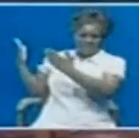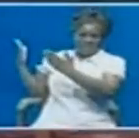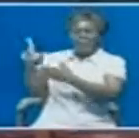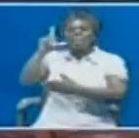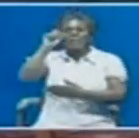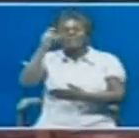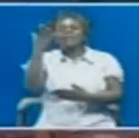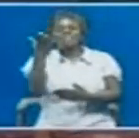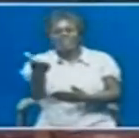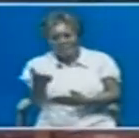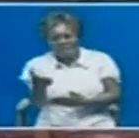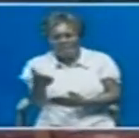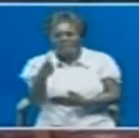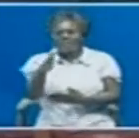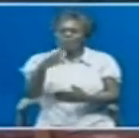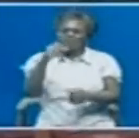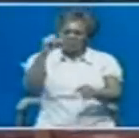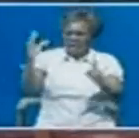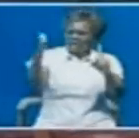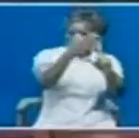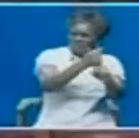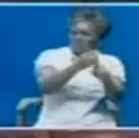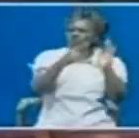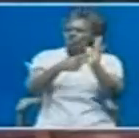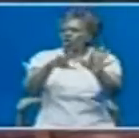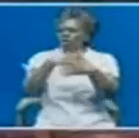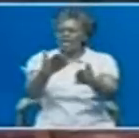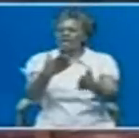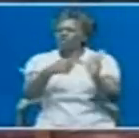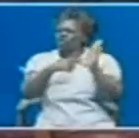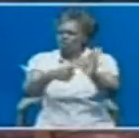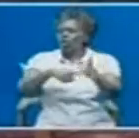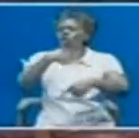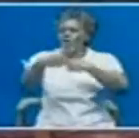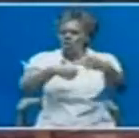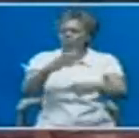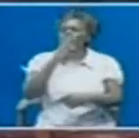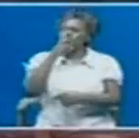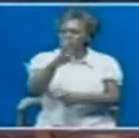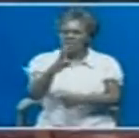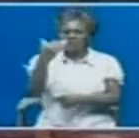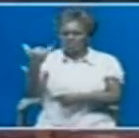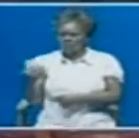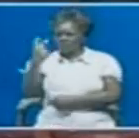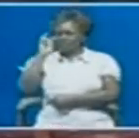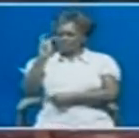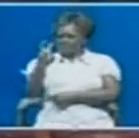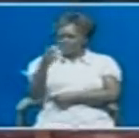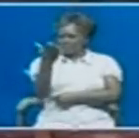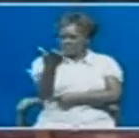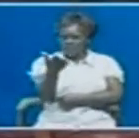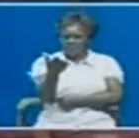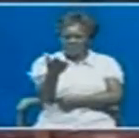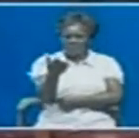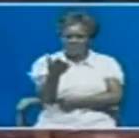Oh, totally. And his accolades and what he achieved for this country will always be there. Exactly. Right? And the kids look up to these kinds of people. Mm. But the